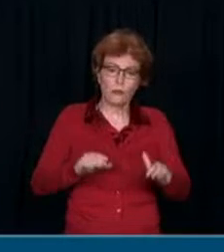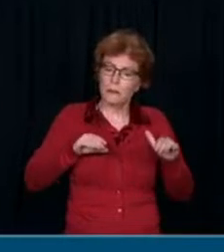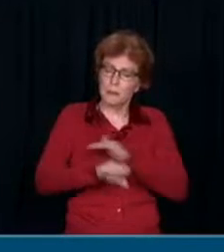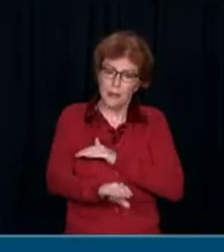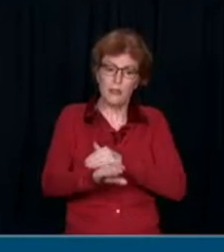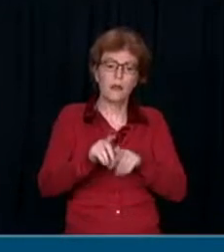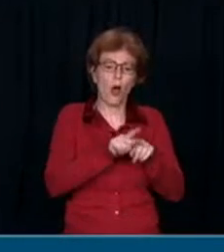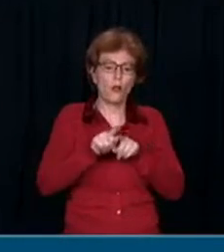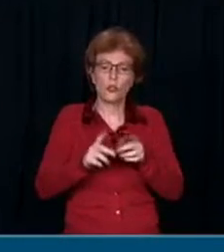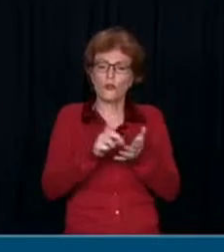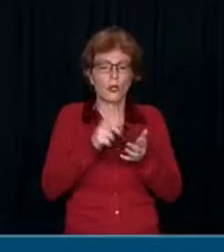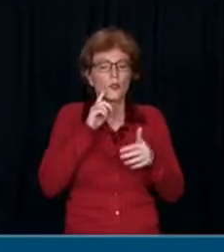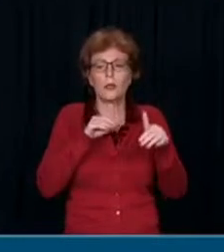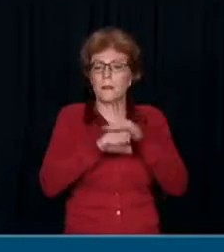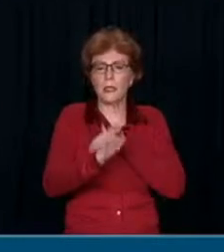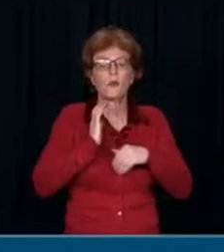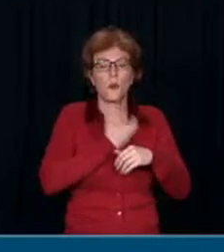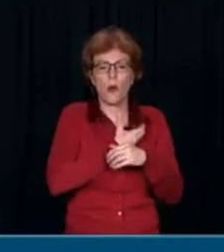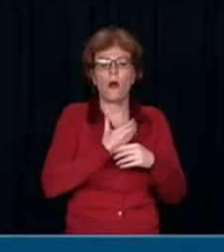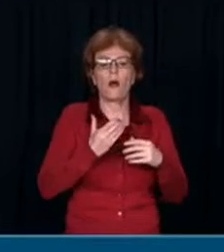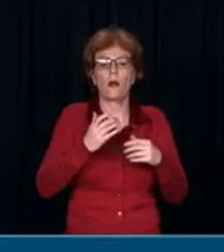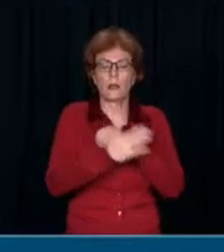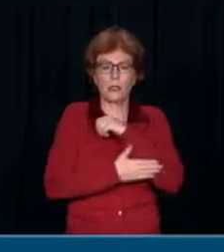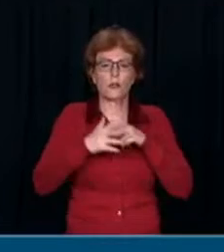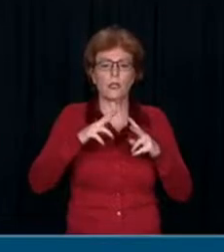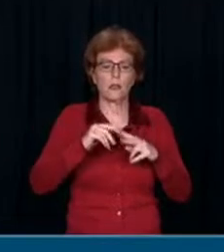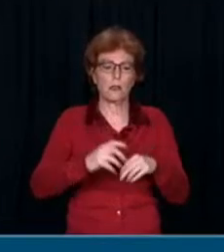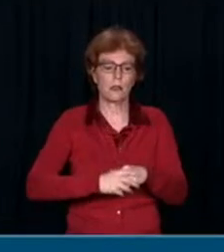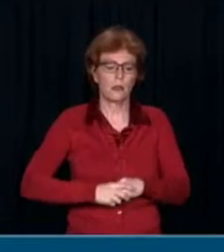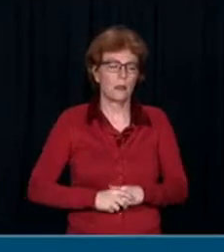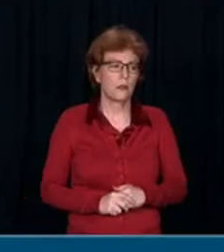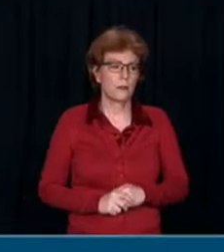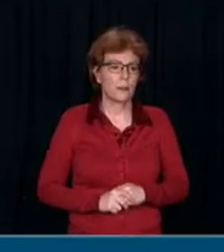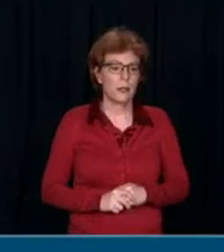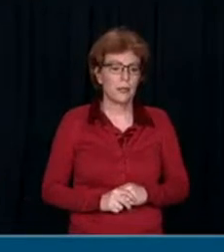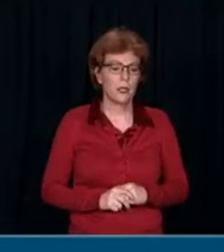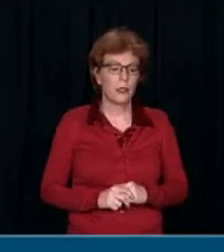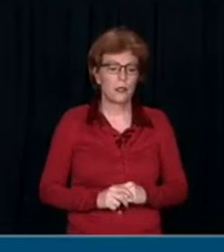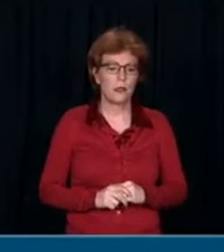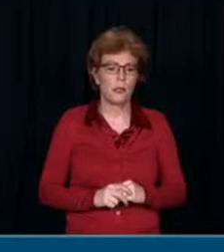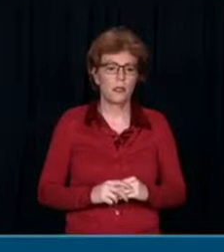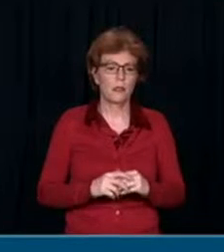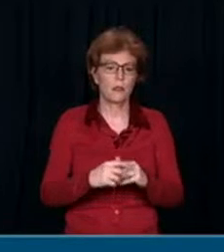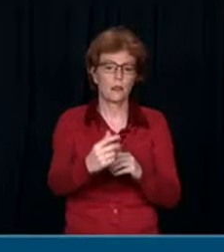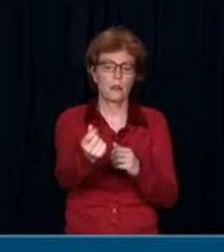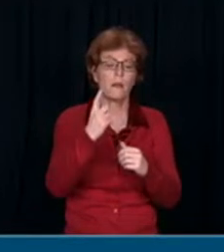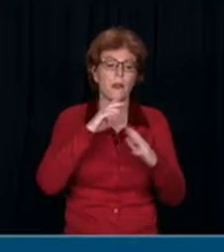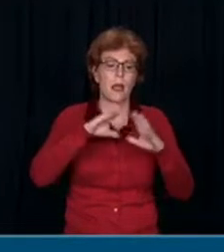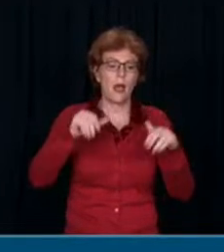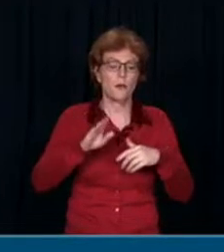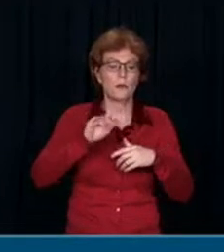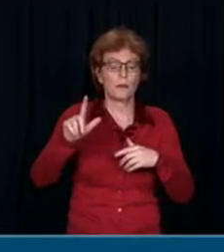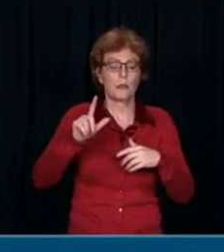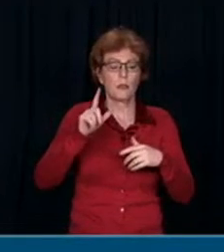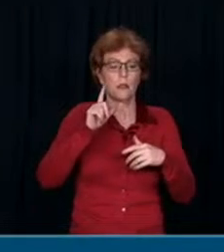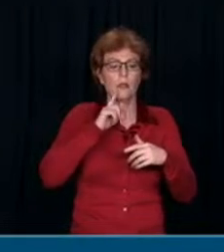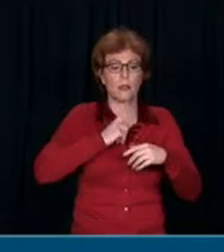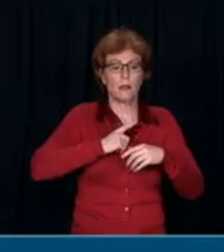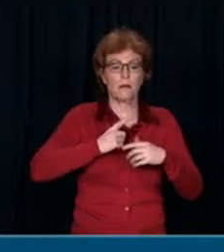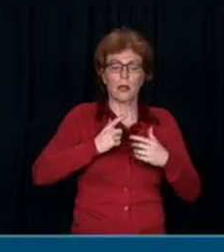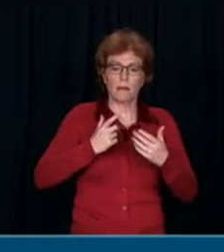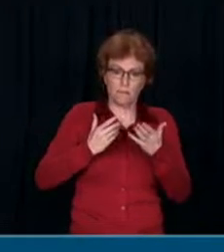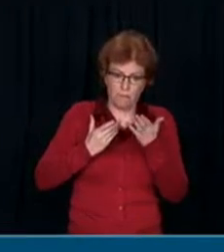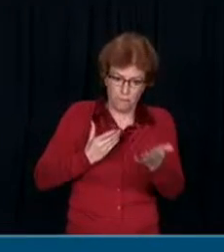also drugs don't come into our country. Well, recently there was a House bill on the table. It was